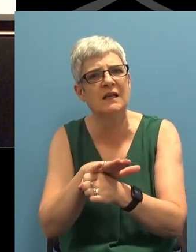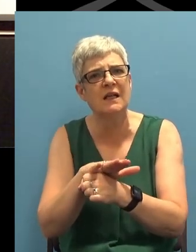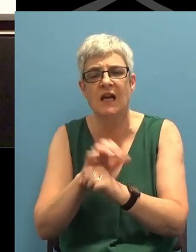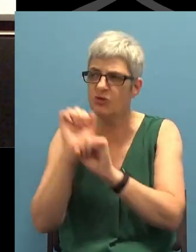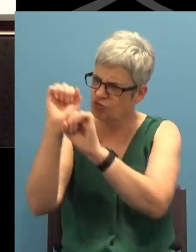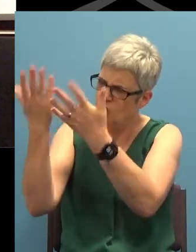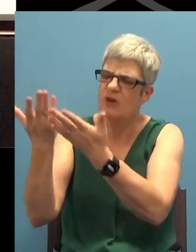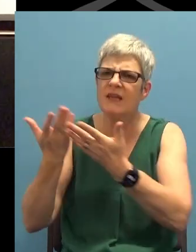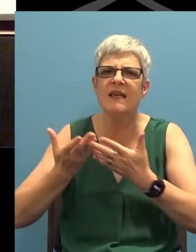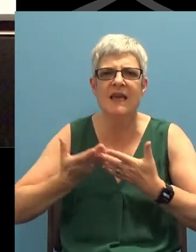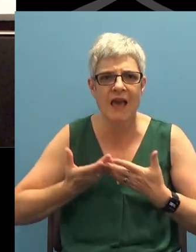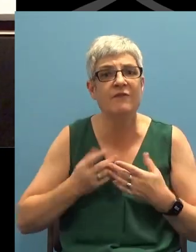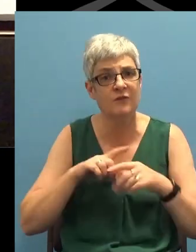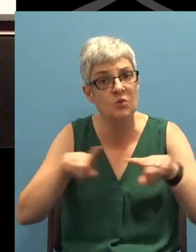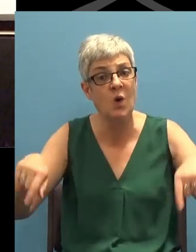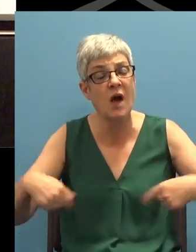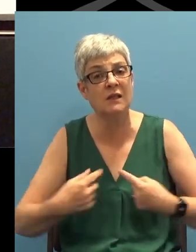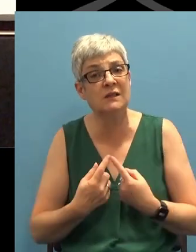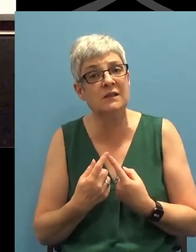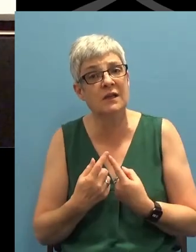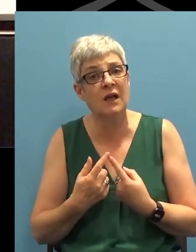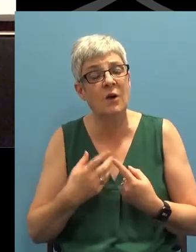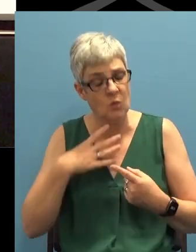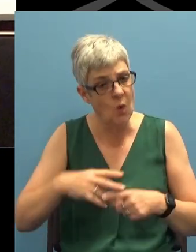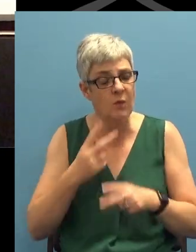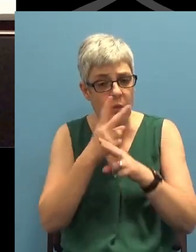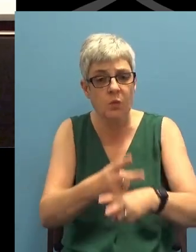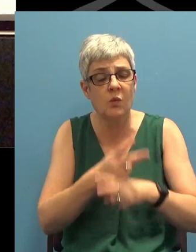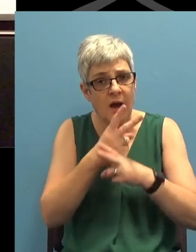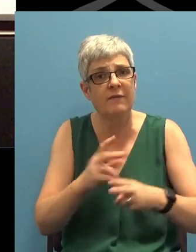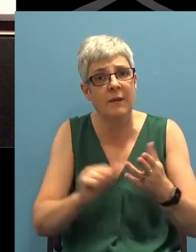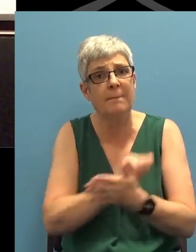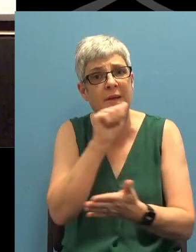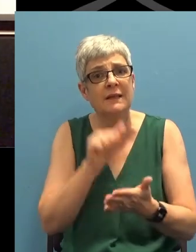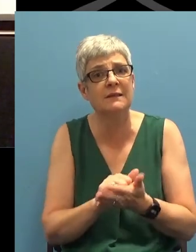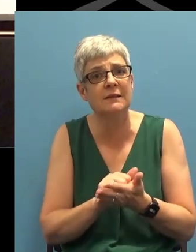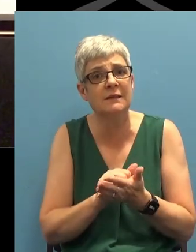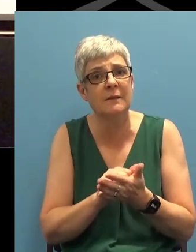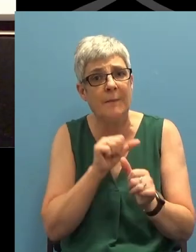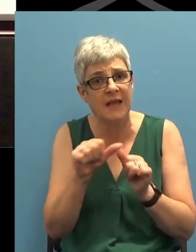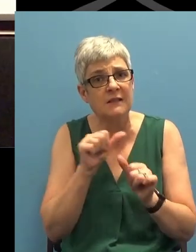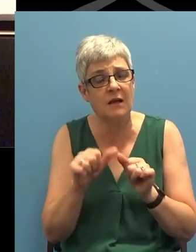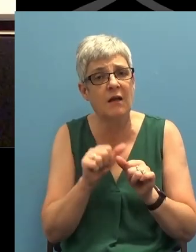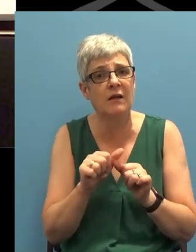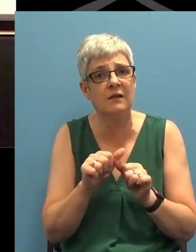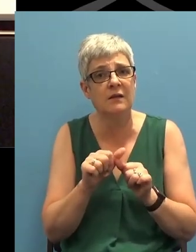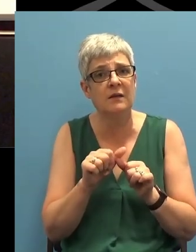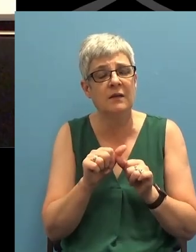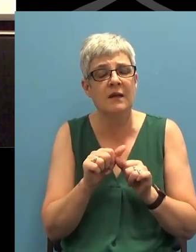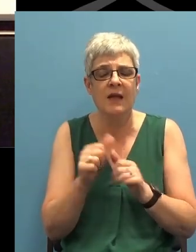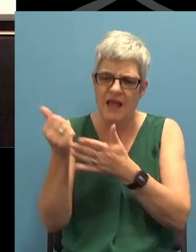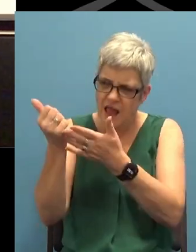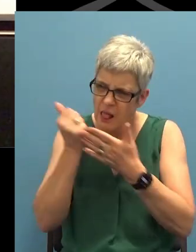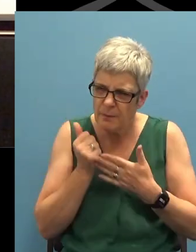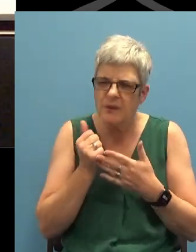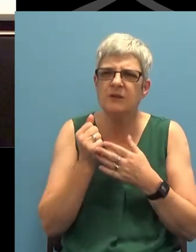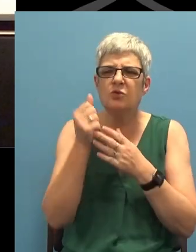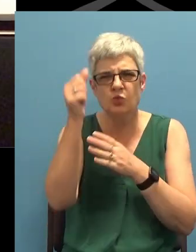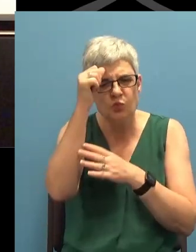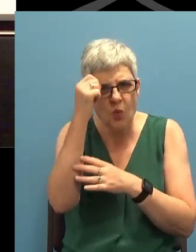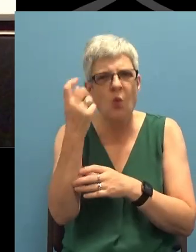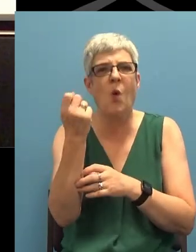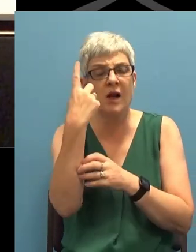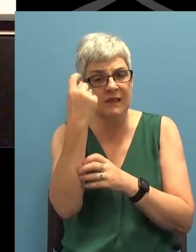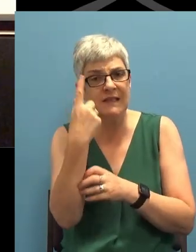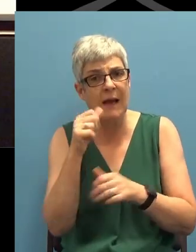We just would like to take better care of it. Help us to know and understand better how we can each